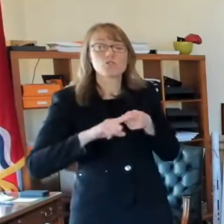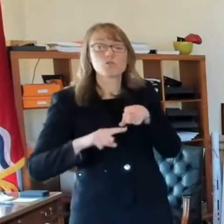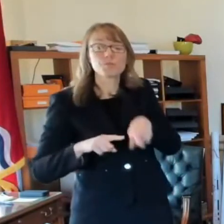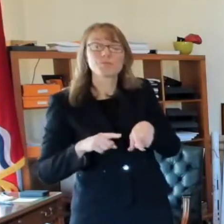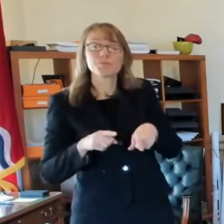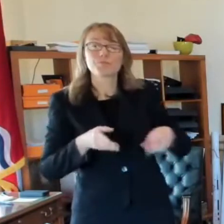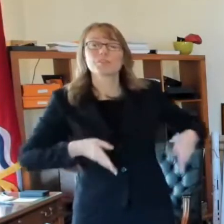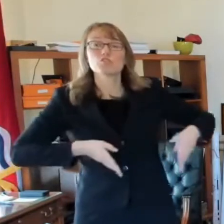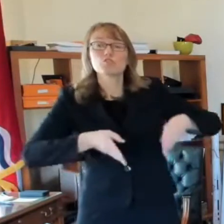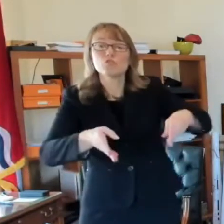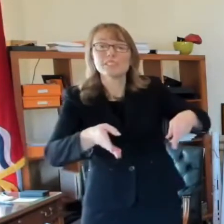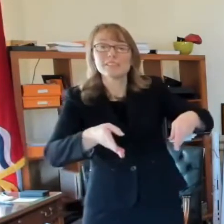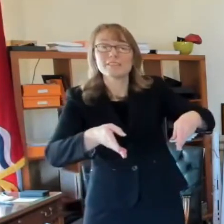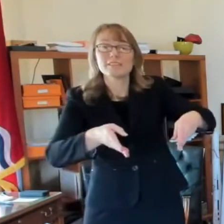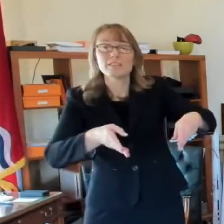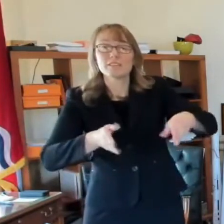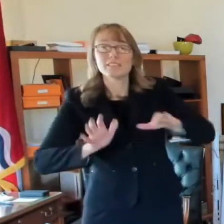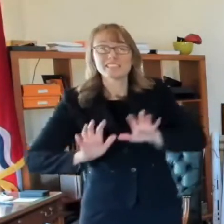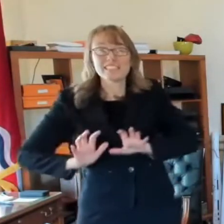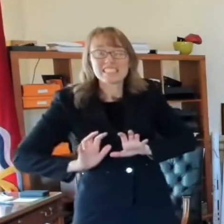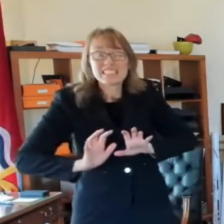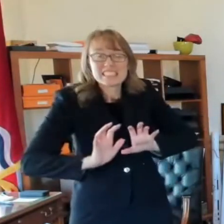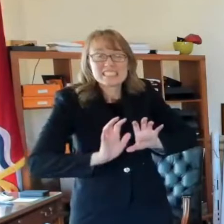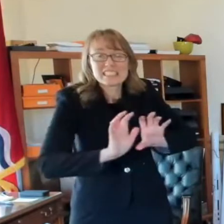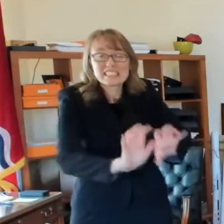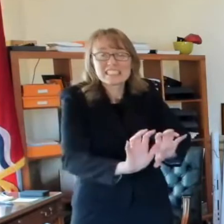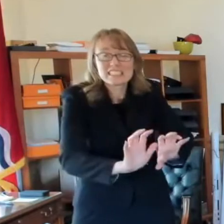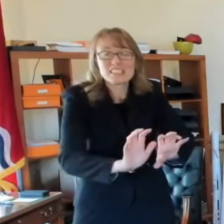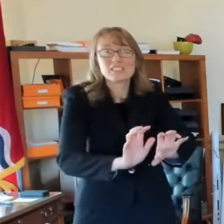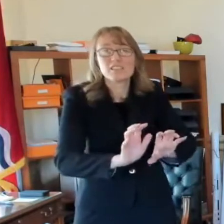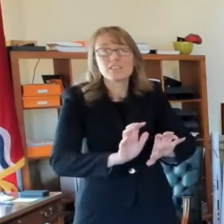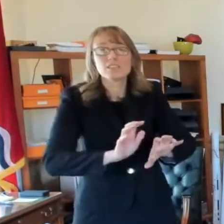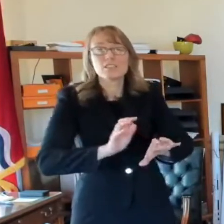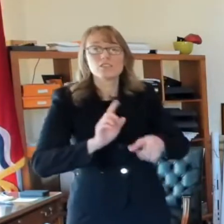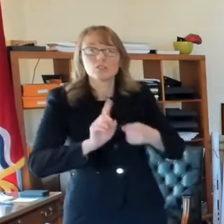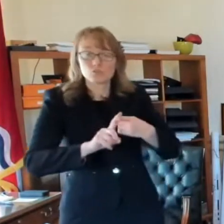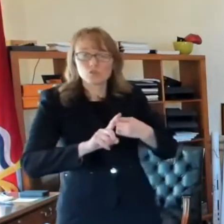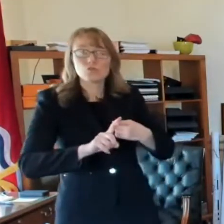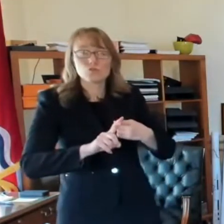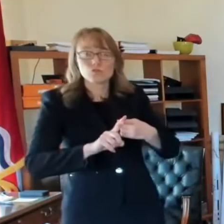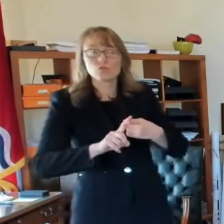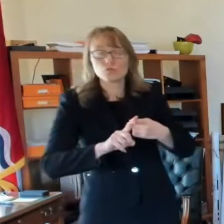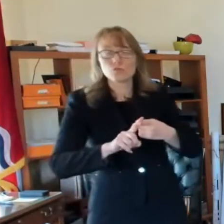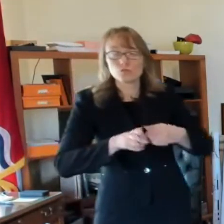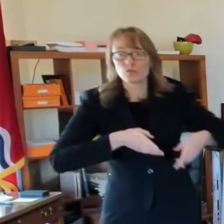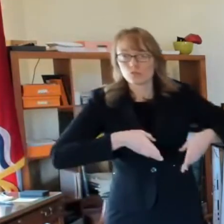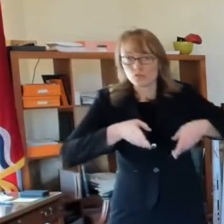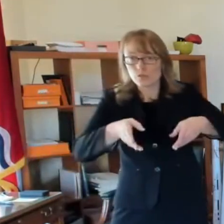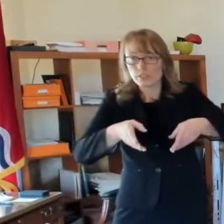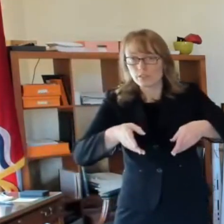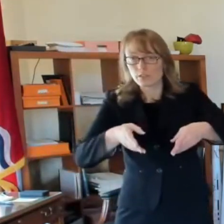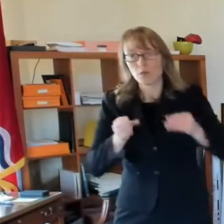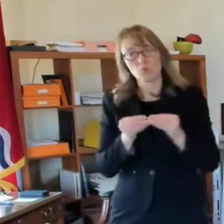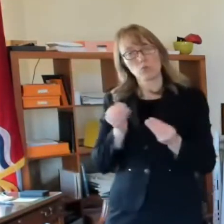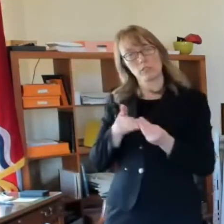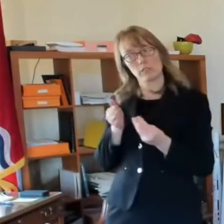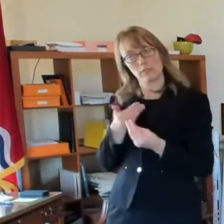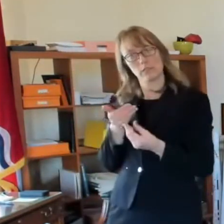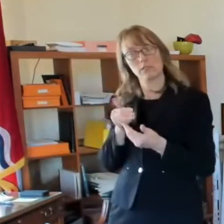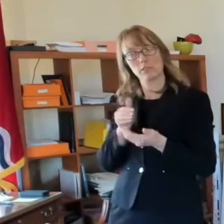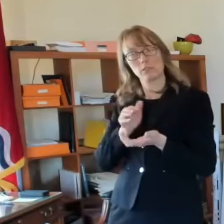It's important for you on that day, if you want your leaves picked up, to rake them out into the street a little bit away from the